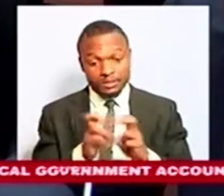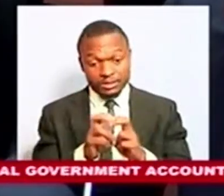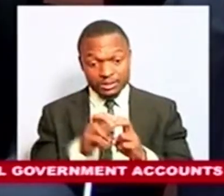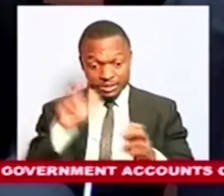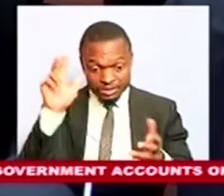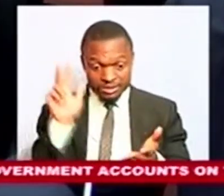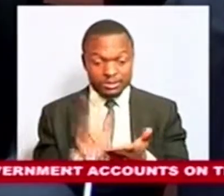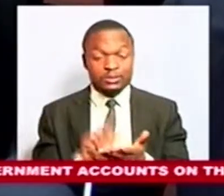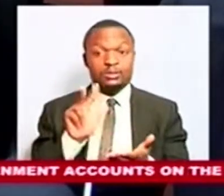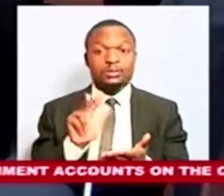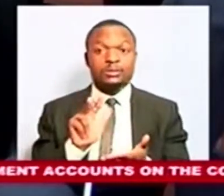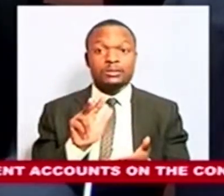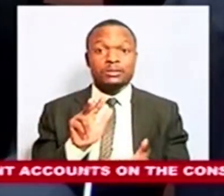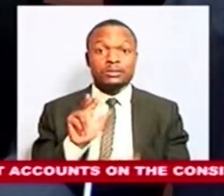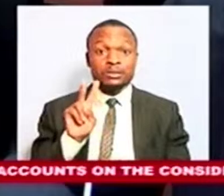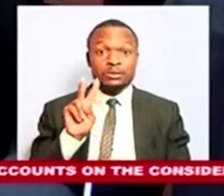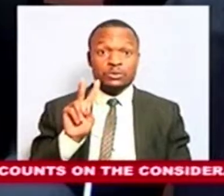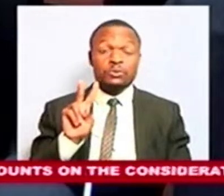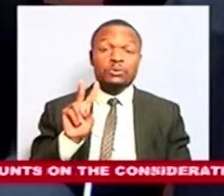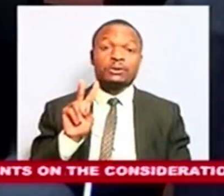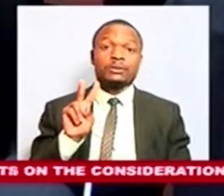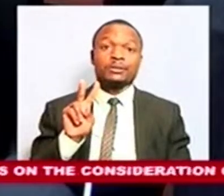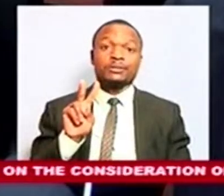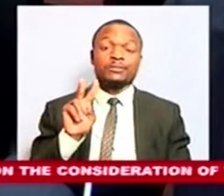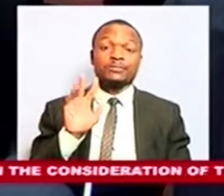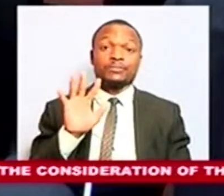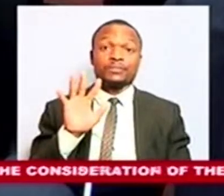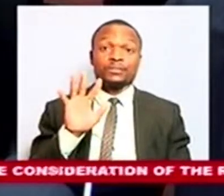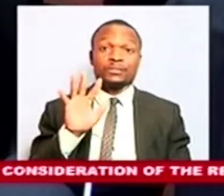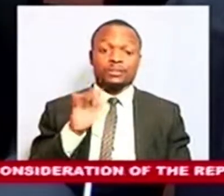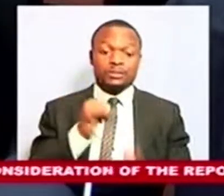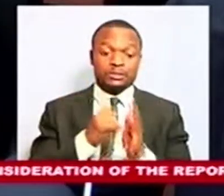on 25th of July